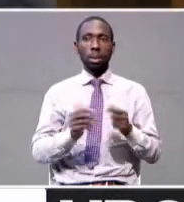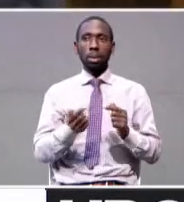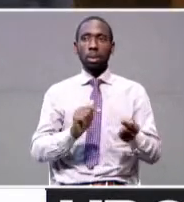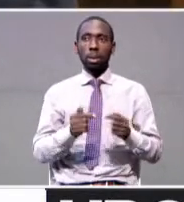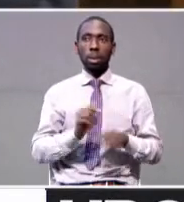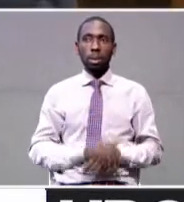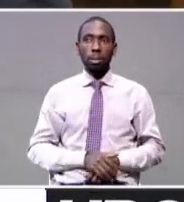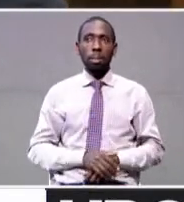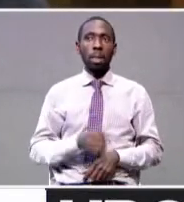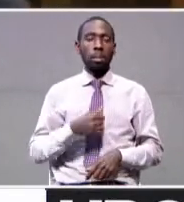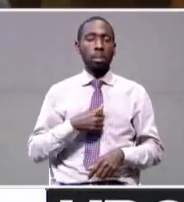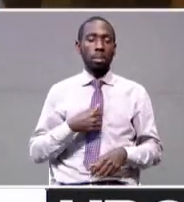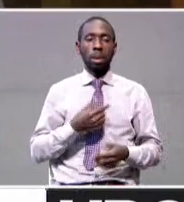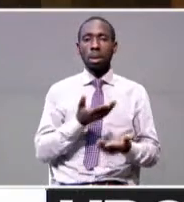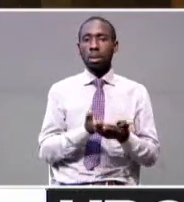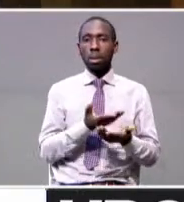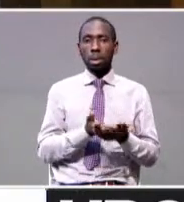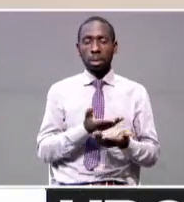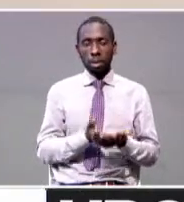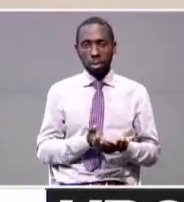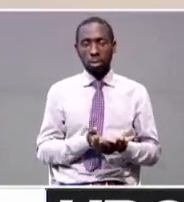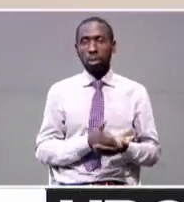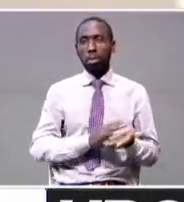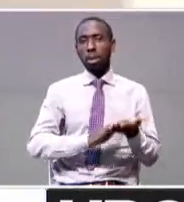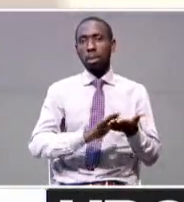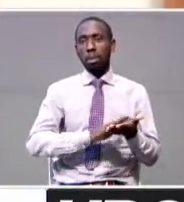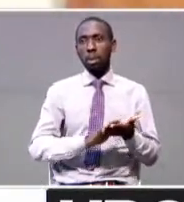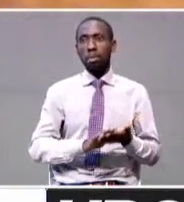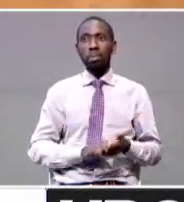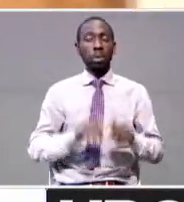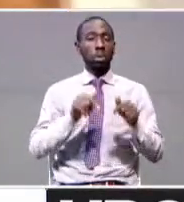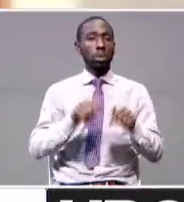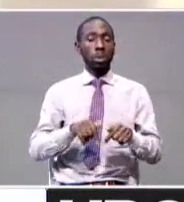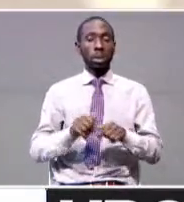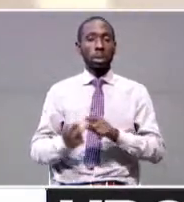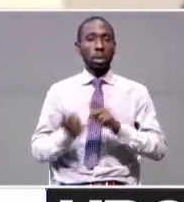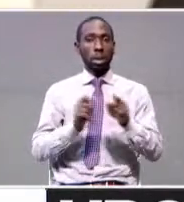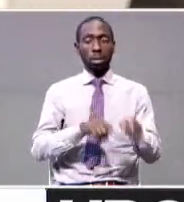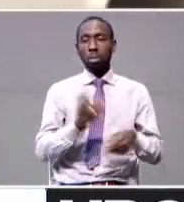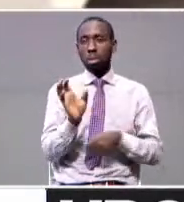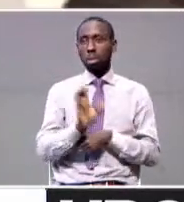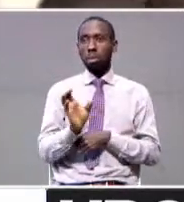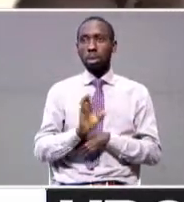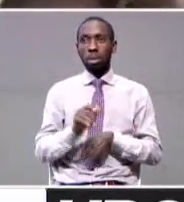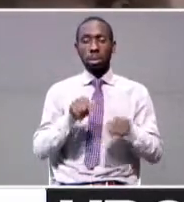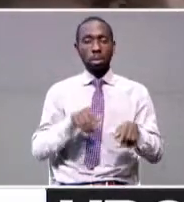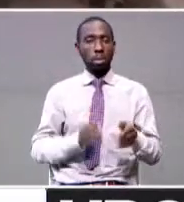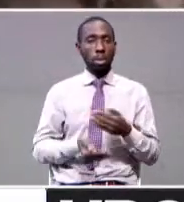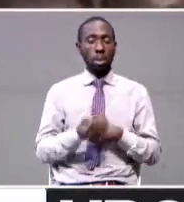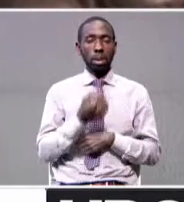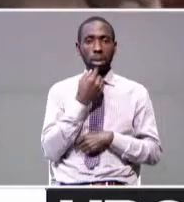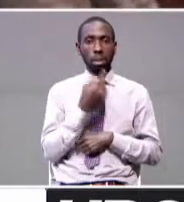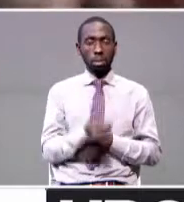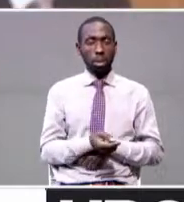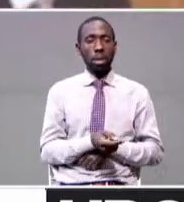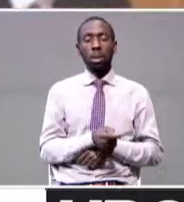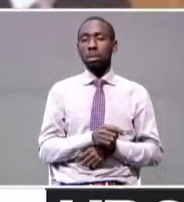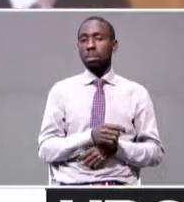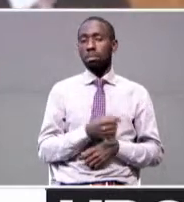therefore request for pardon on the impasse. Ng'alabiseeko mu kakiiko kano enkya ya leero, Kagabo ategeezezza